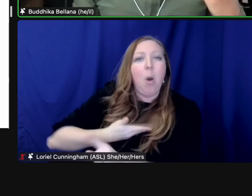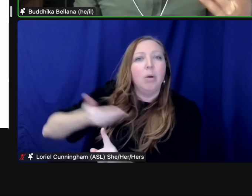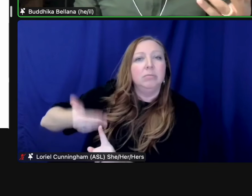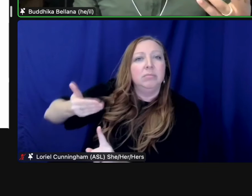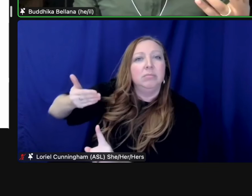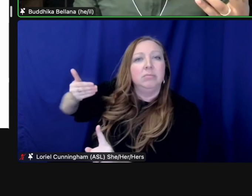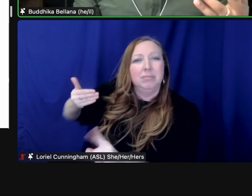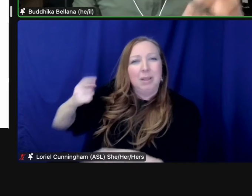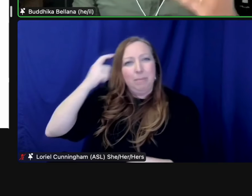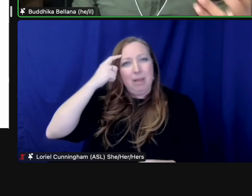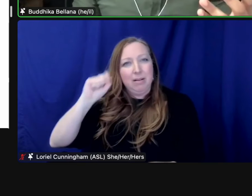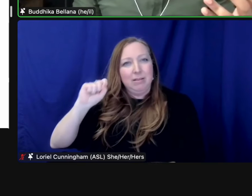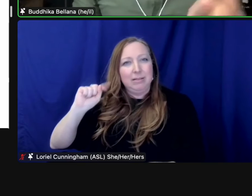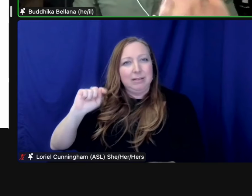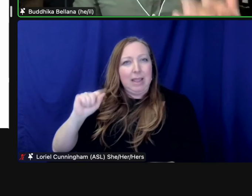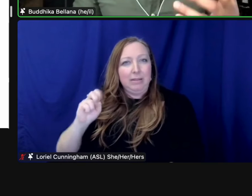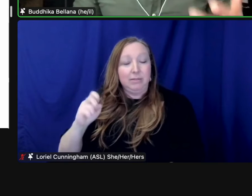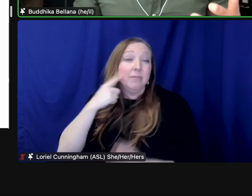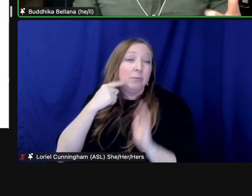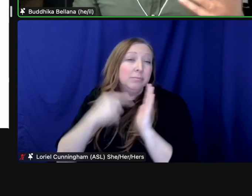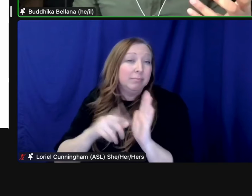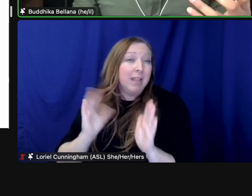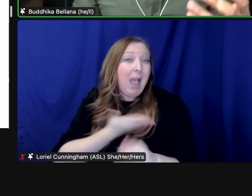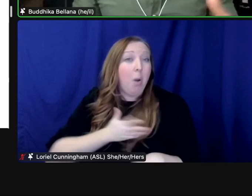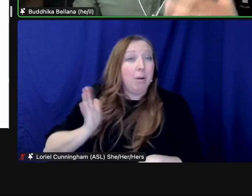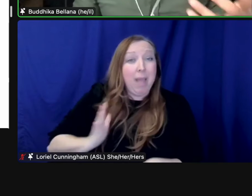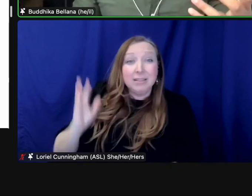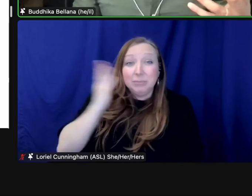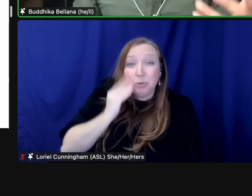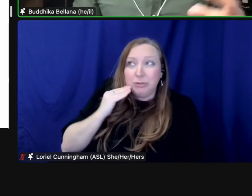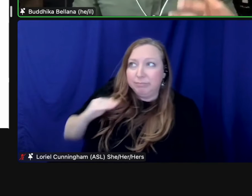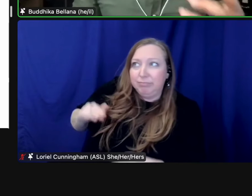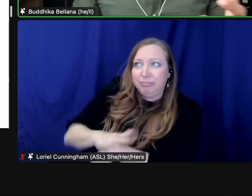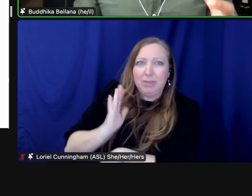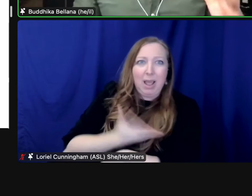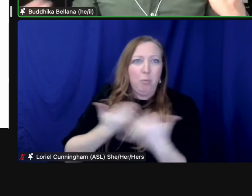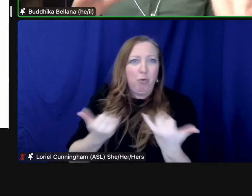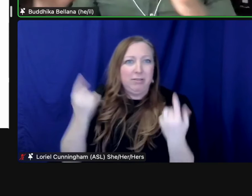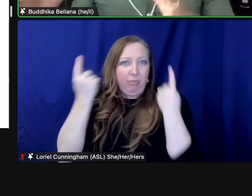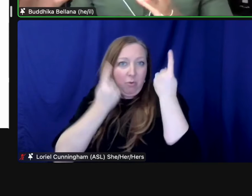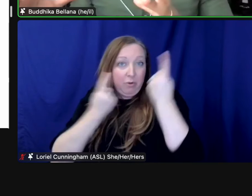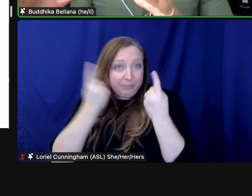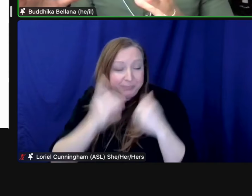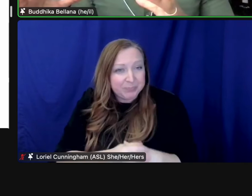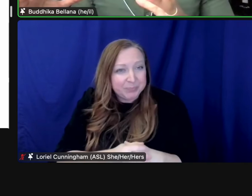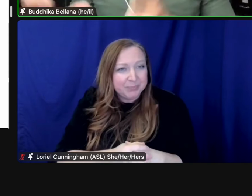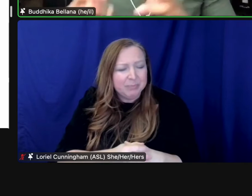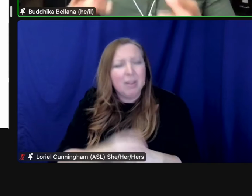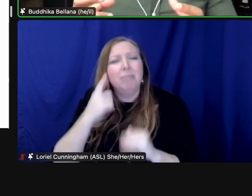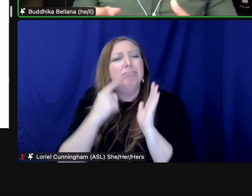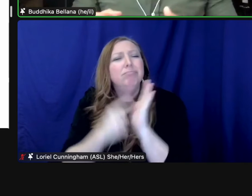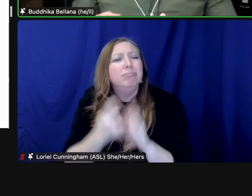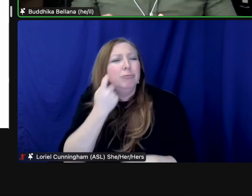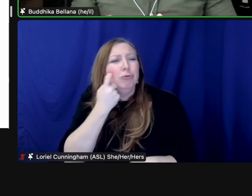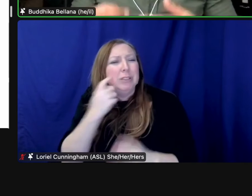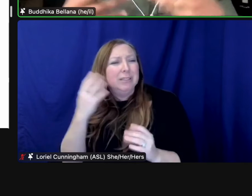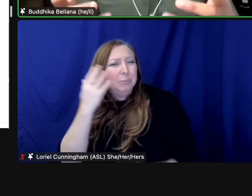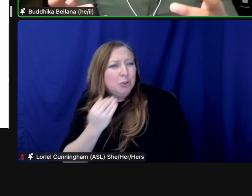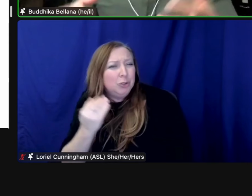past experiences shape present moment cognition. You can kind of think about this as like recent experiences having kind